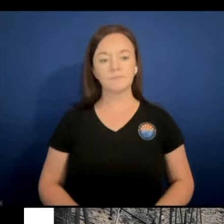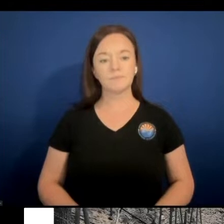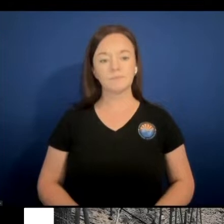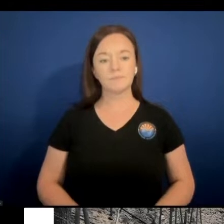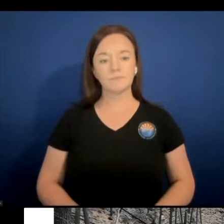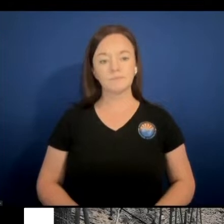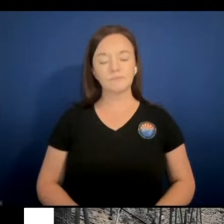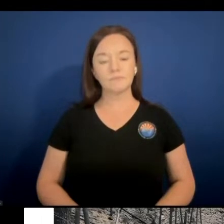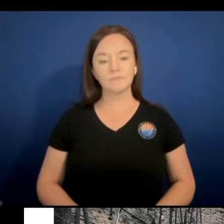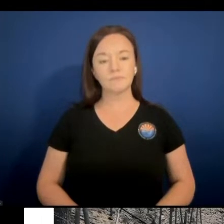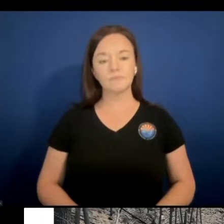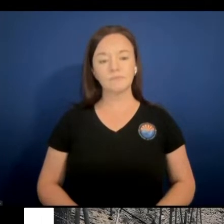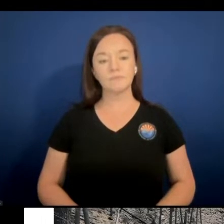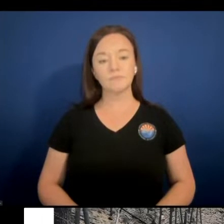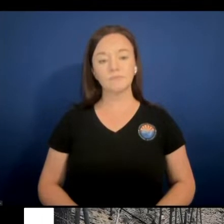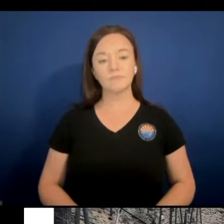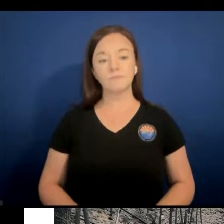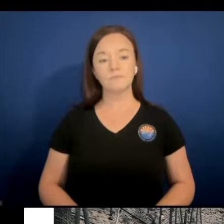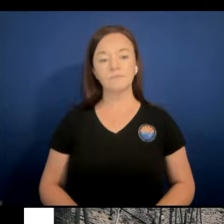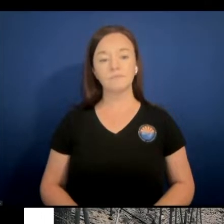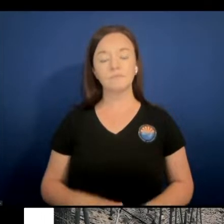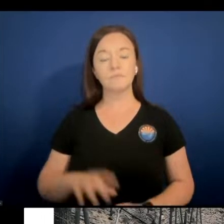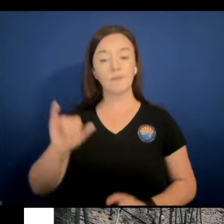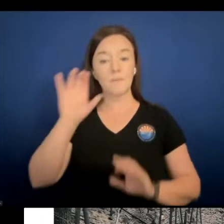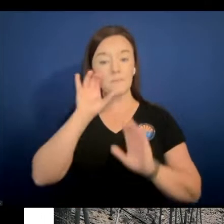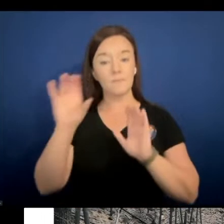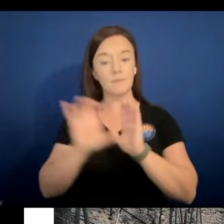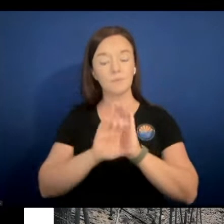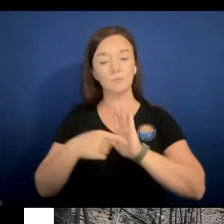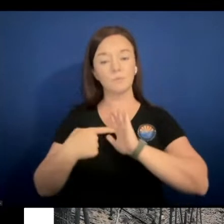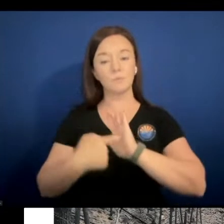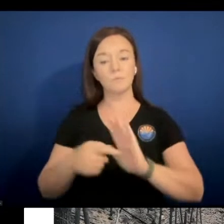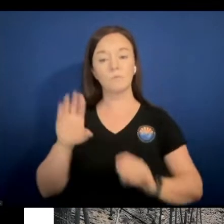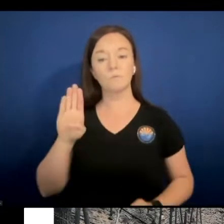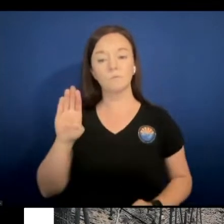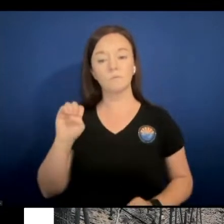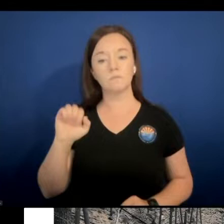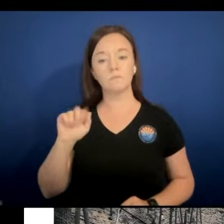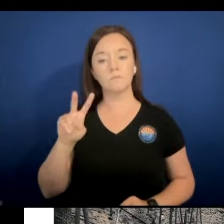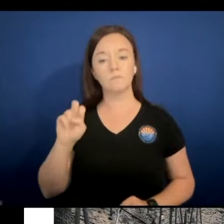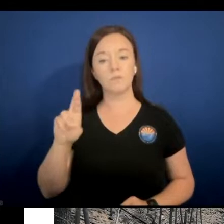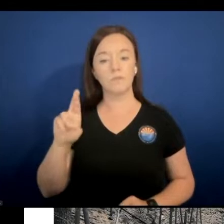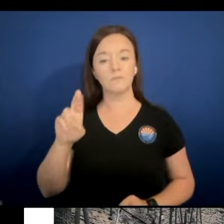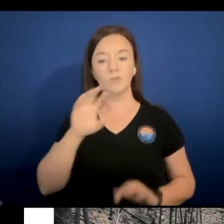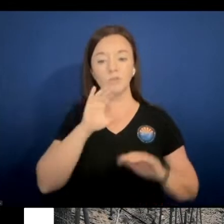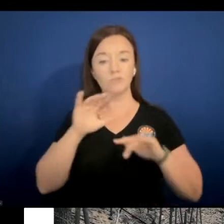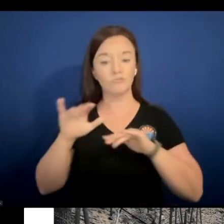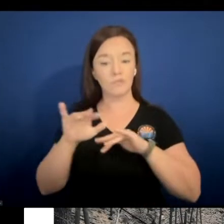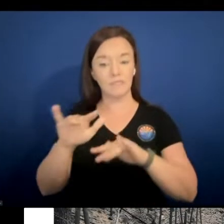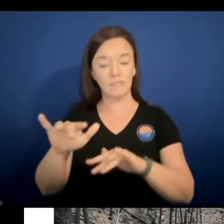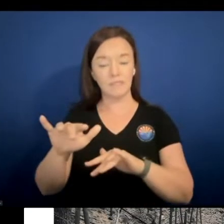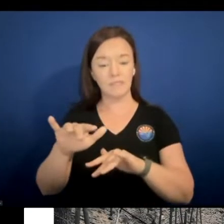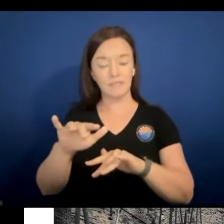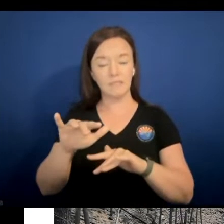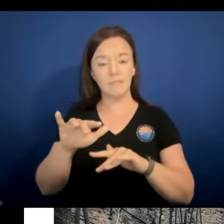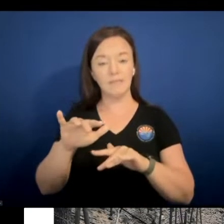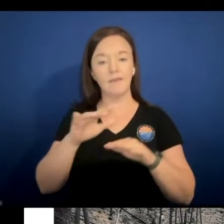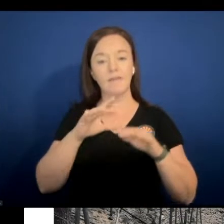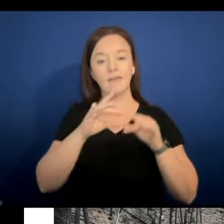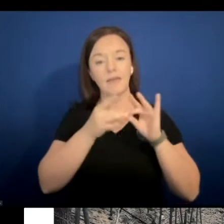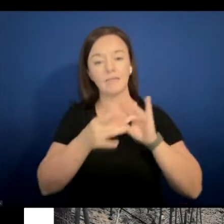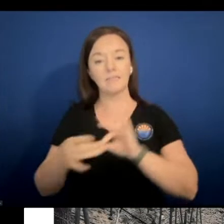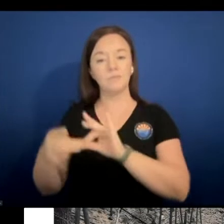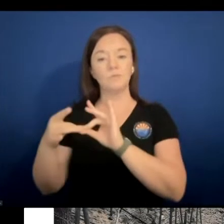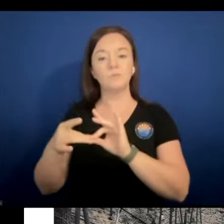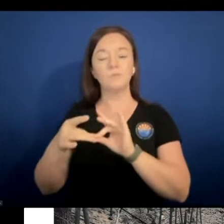And this is the area along Beaver Creek, and then the tributary to the Gallinas